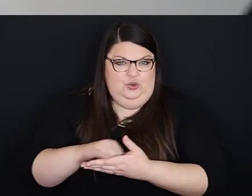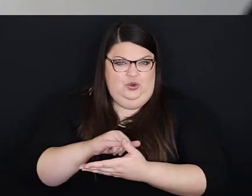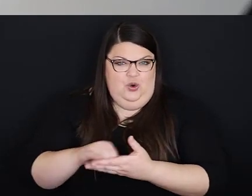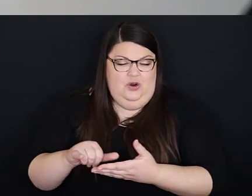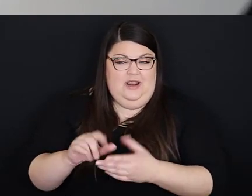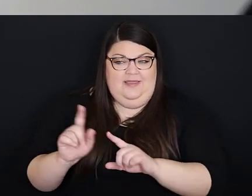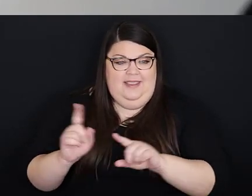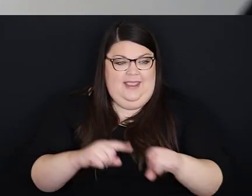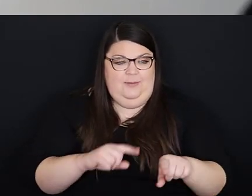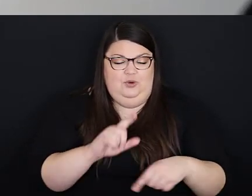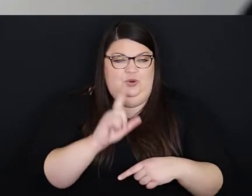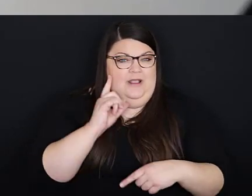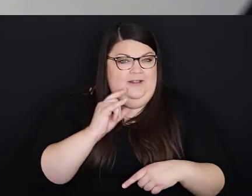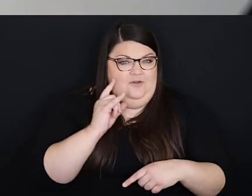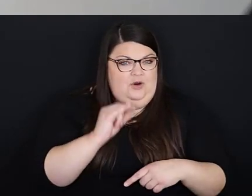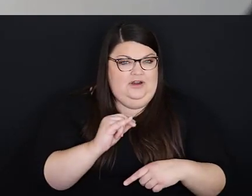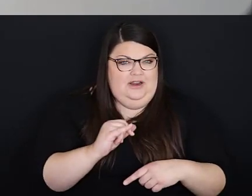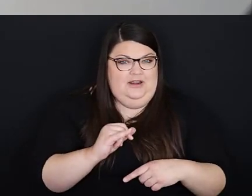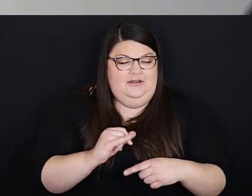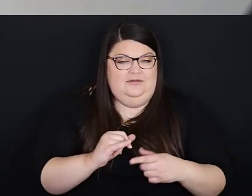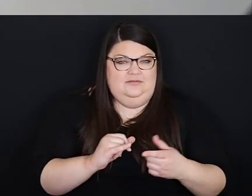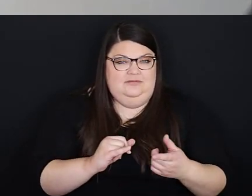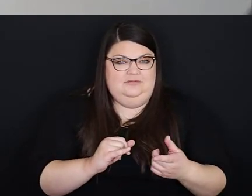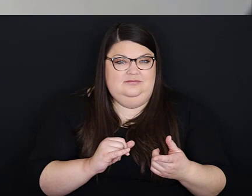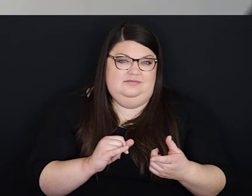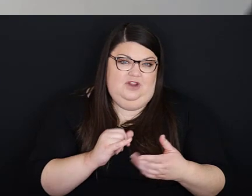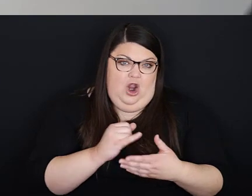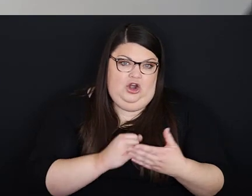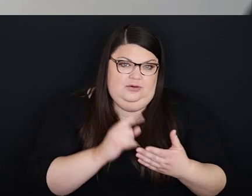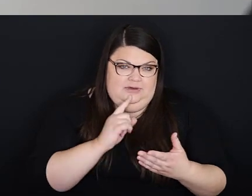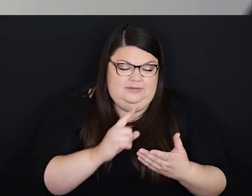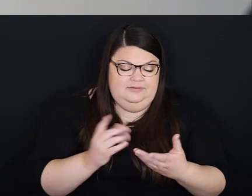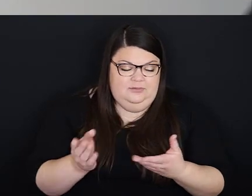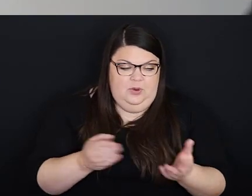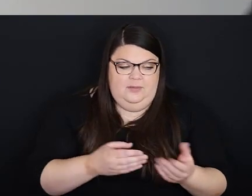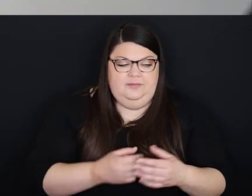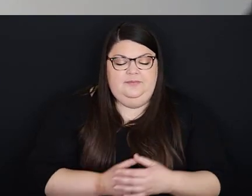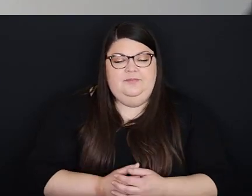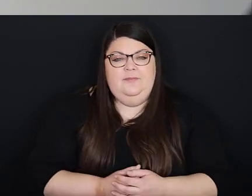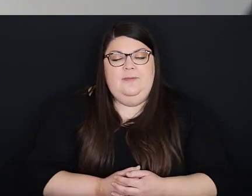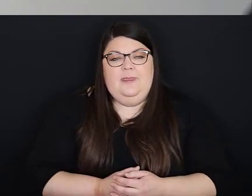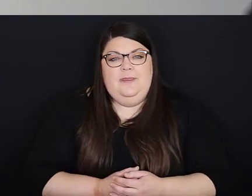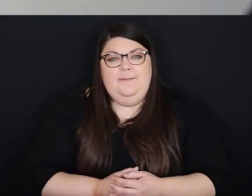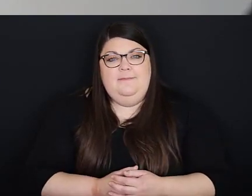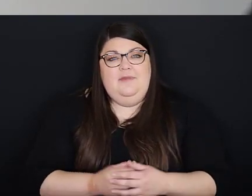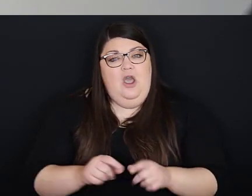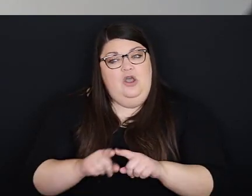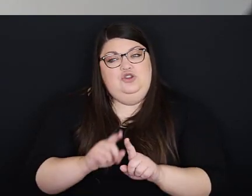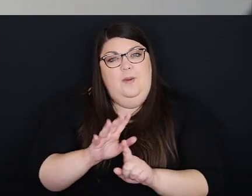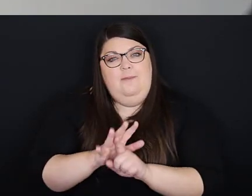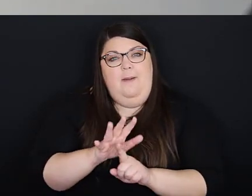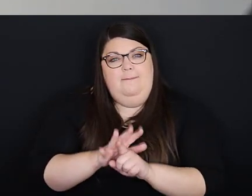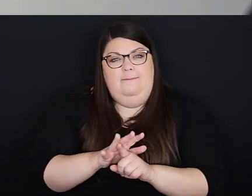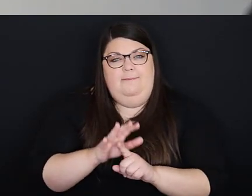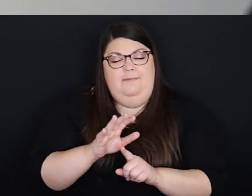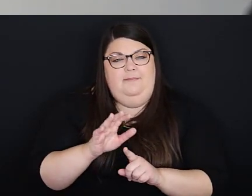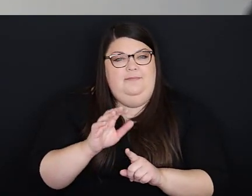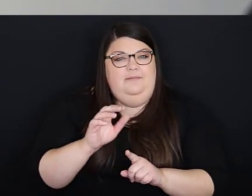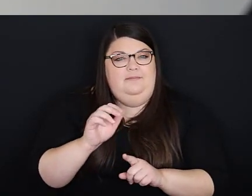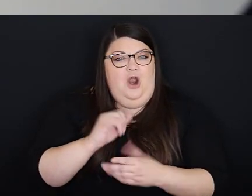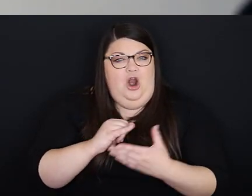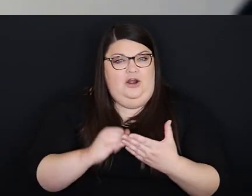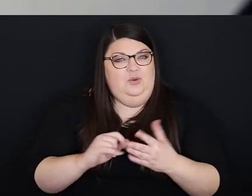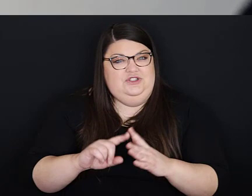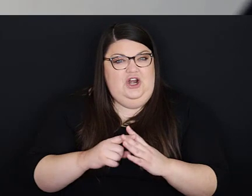they came out to California, the artworks did, and then pop art, which was starting